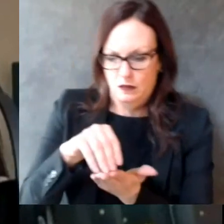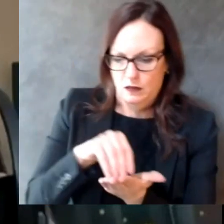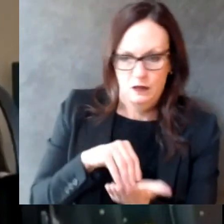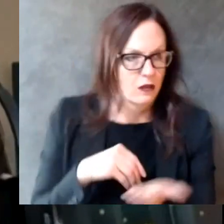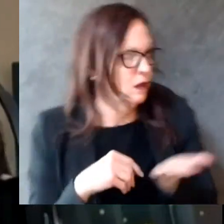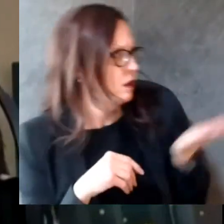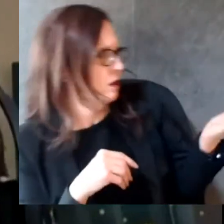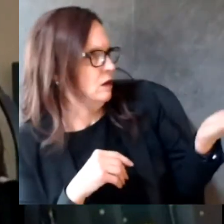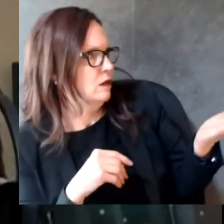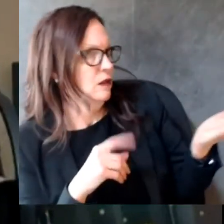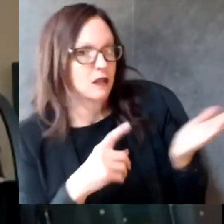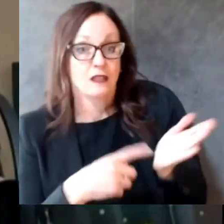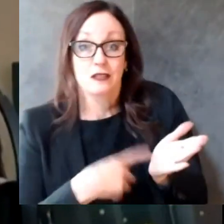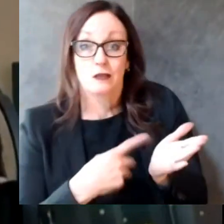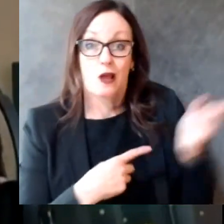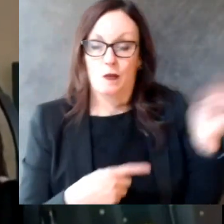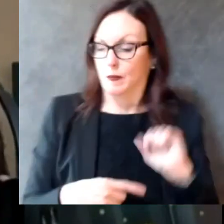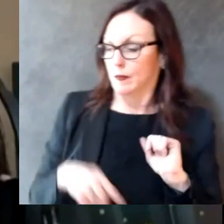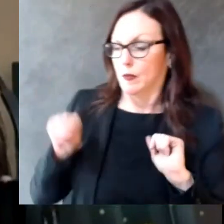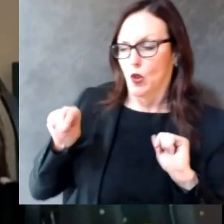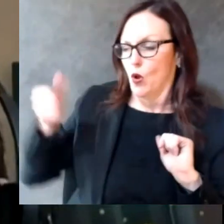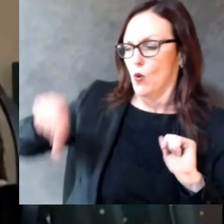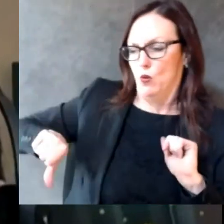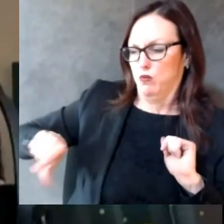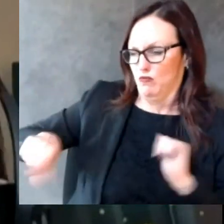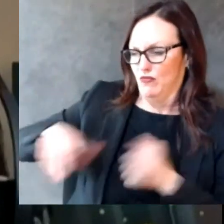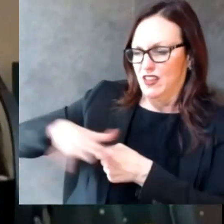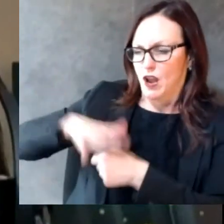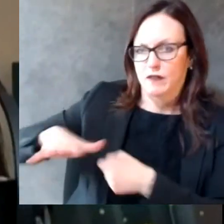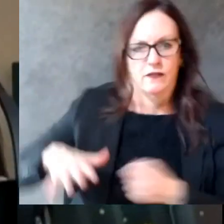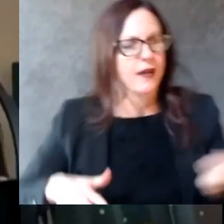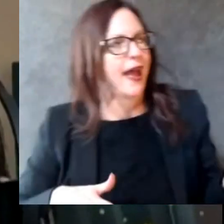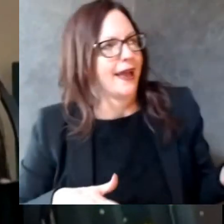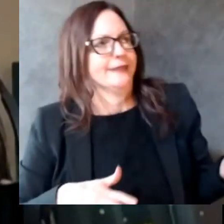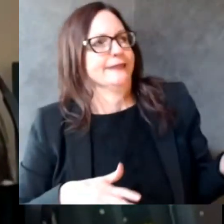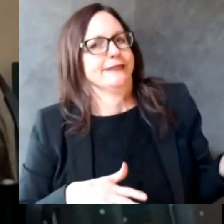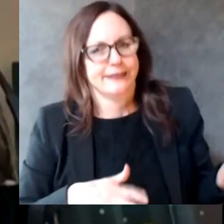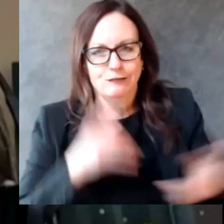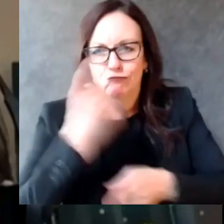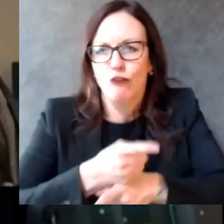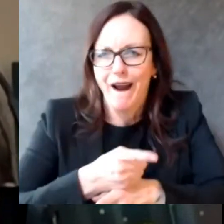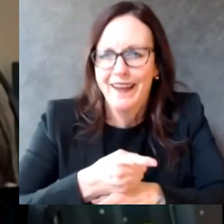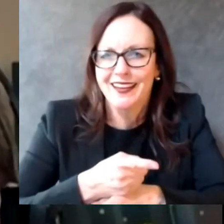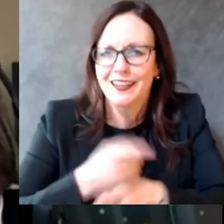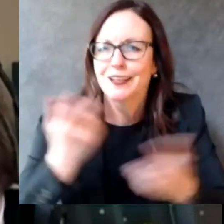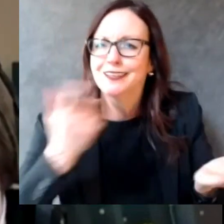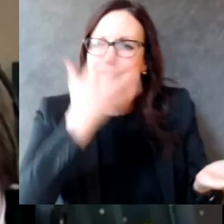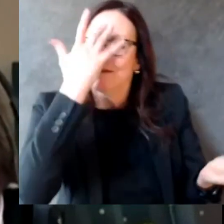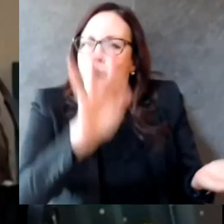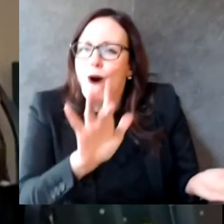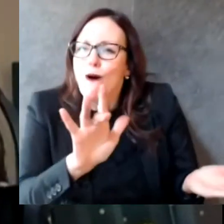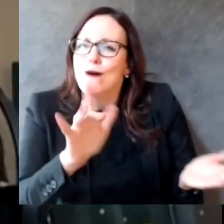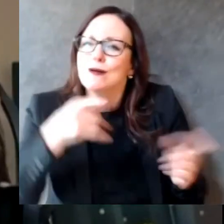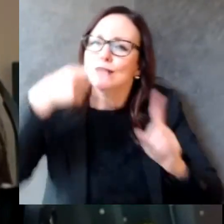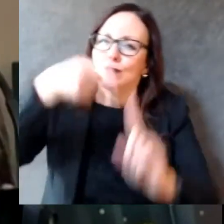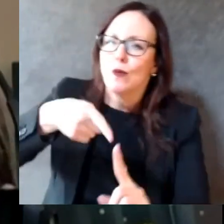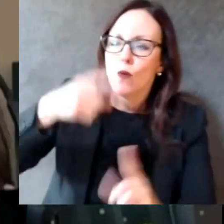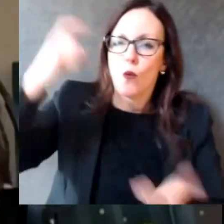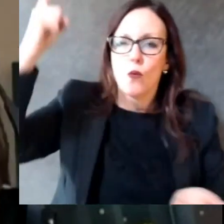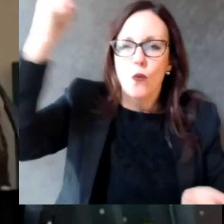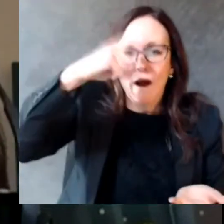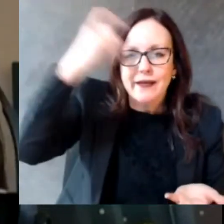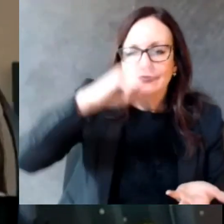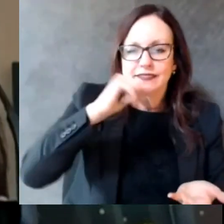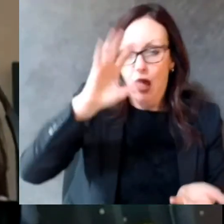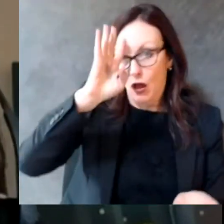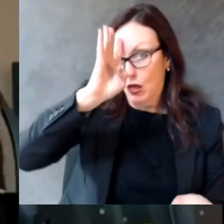not using their full allocation and others that need more, we'll be able to move those doses around the